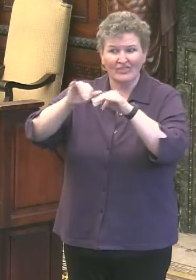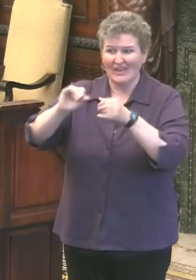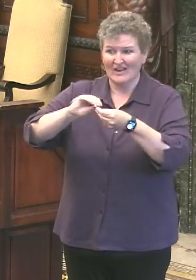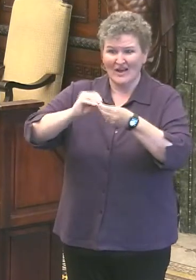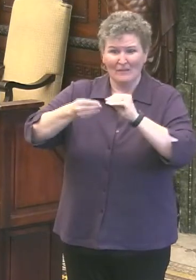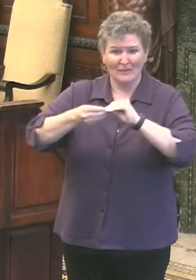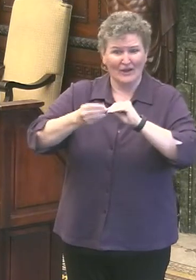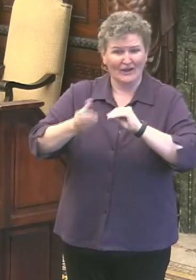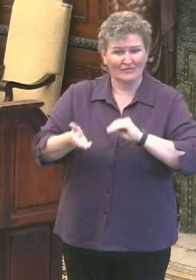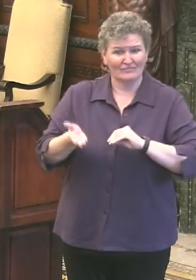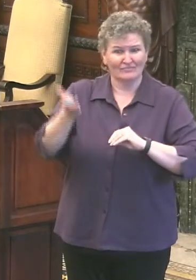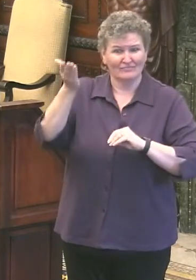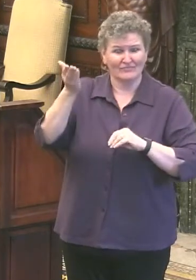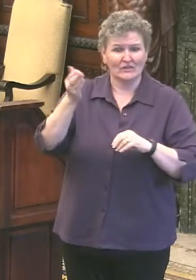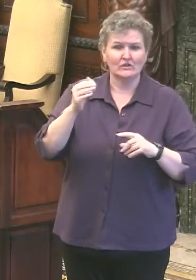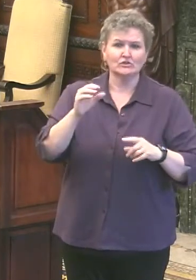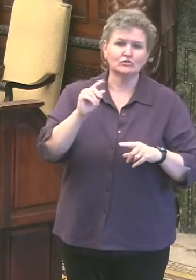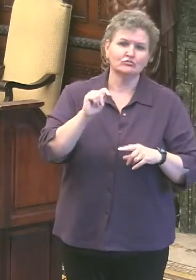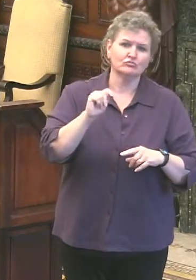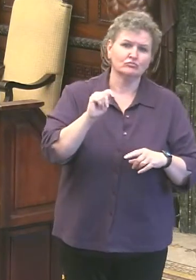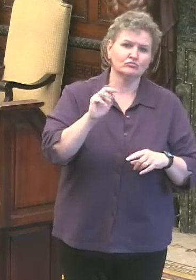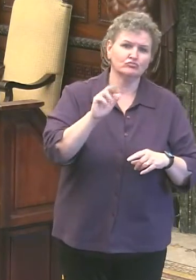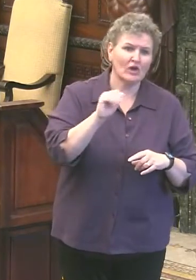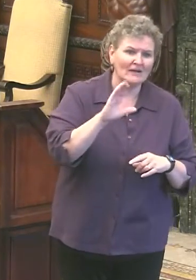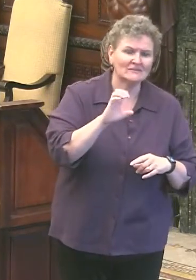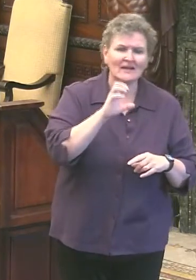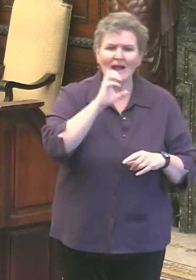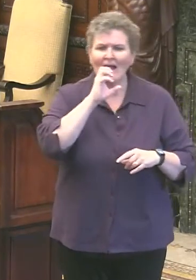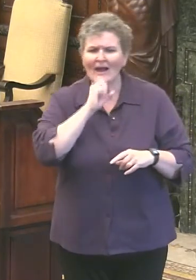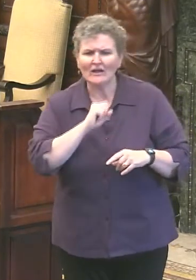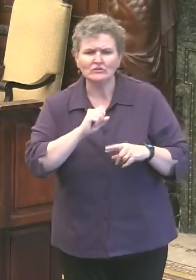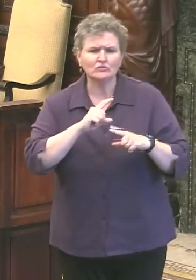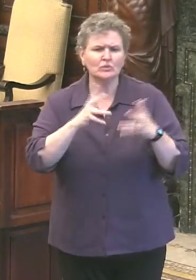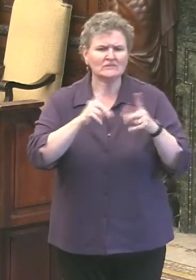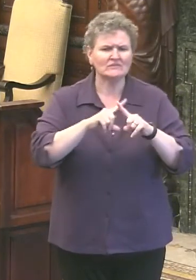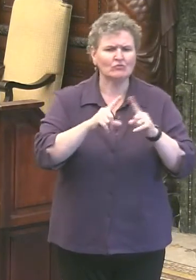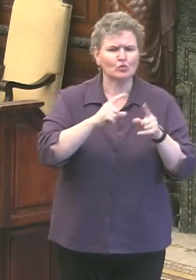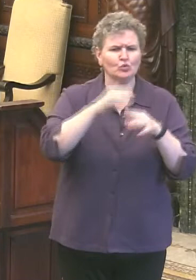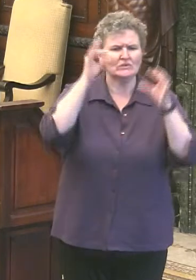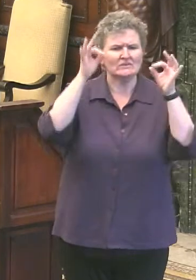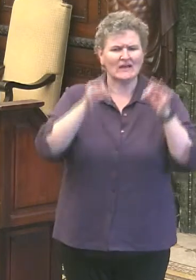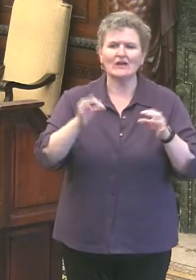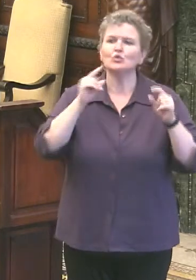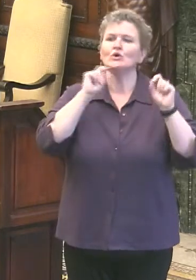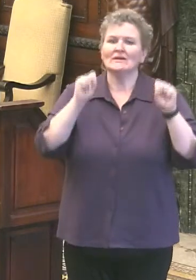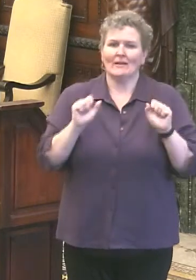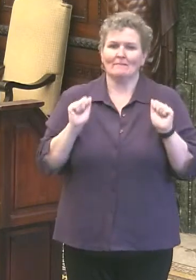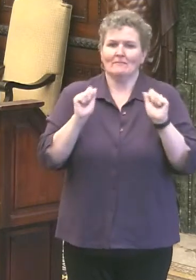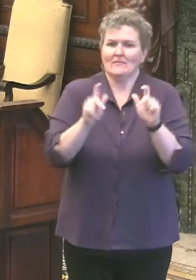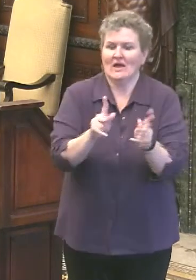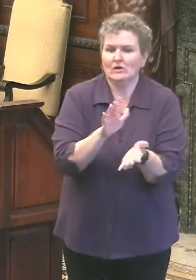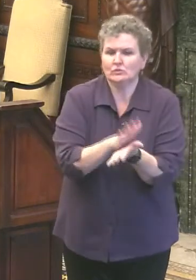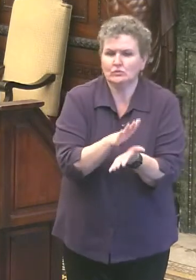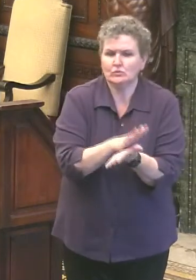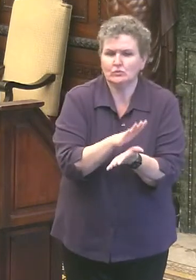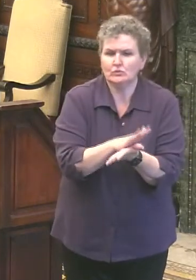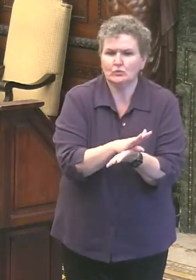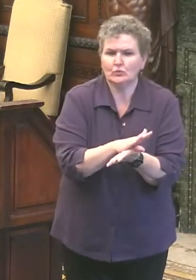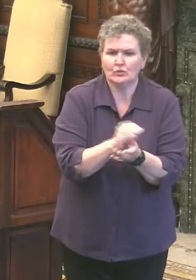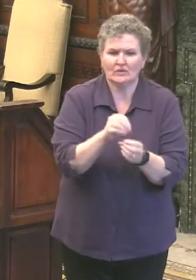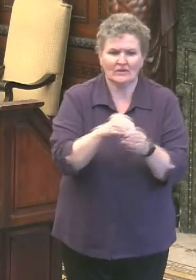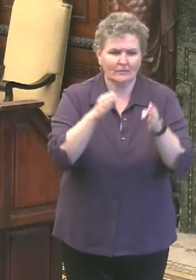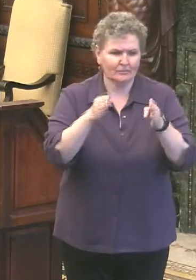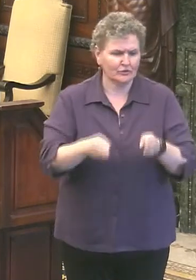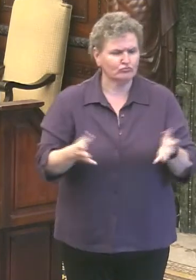make a difference when it comes to you deciding who returns to school and how often they might be able to attend in-person class?